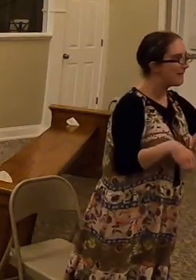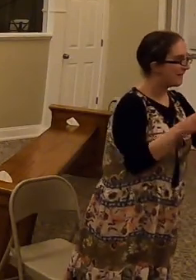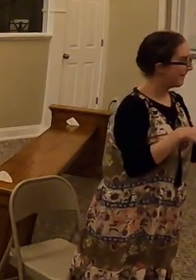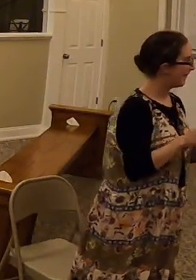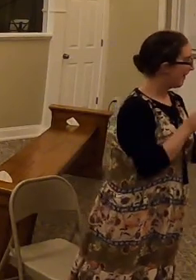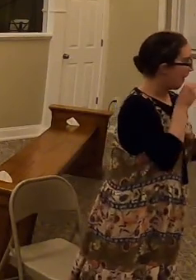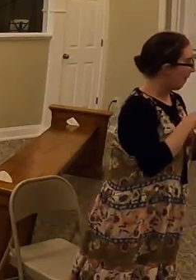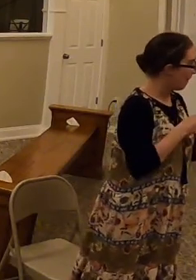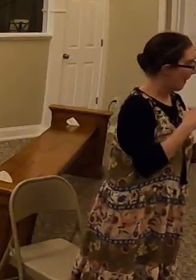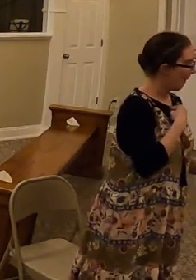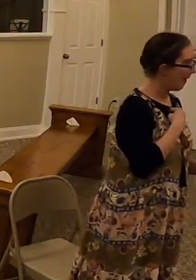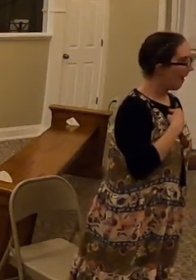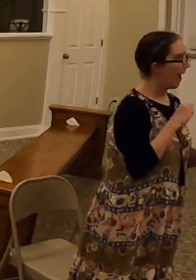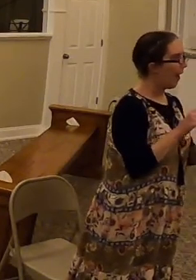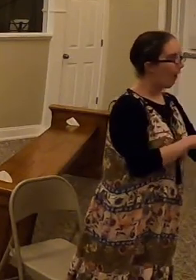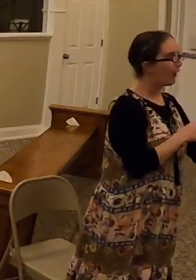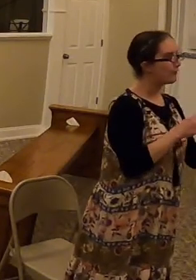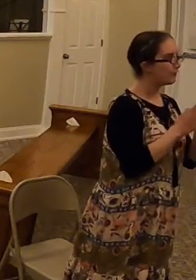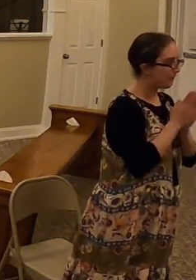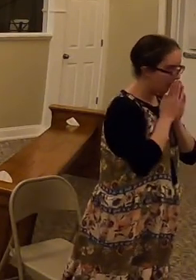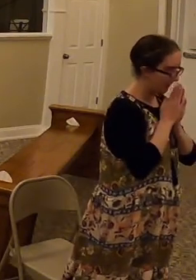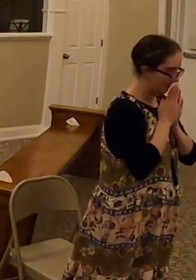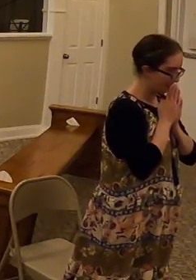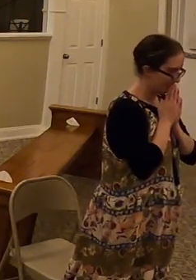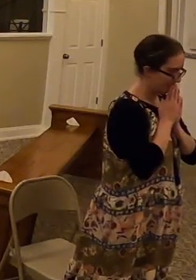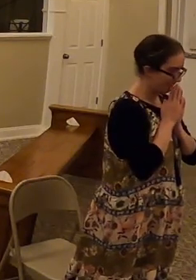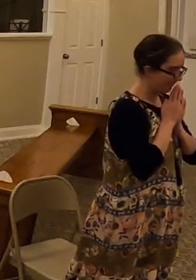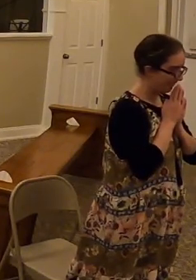it doesn't matter to me as long as you're praying. Amen.